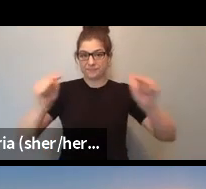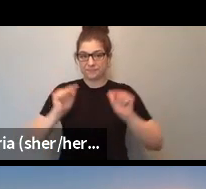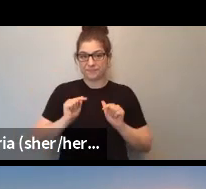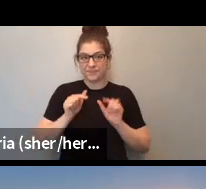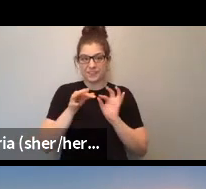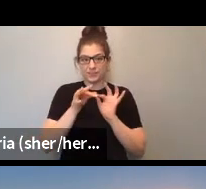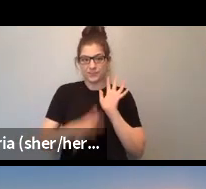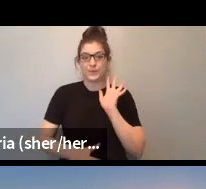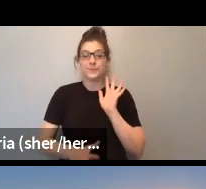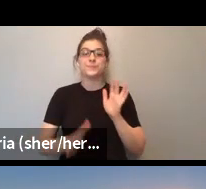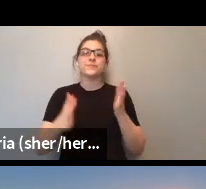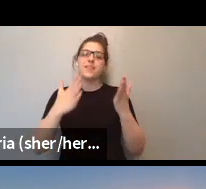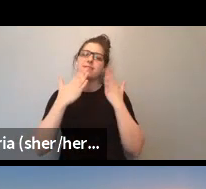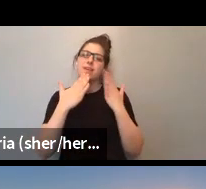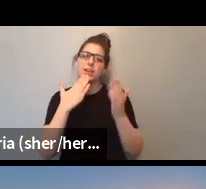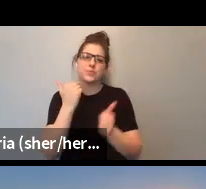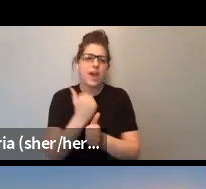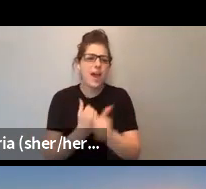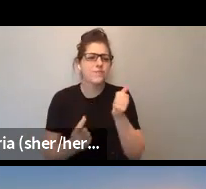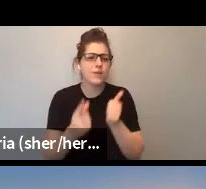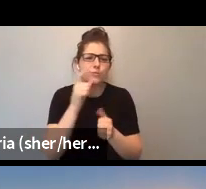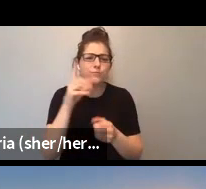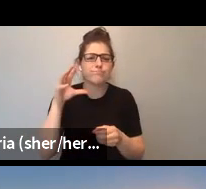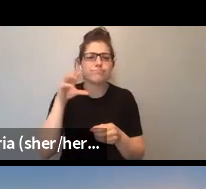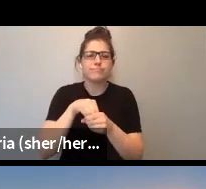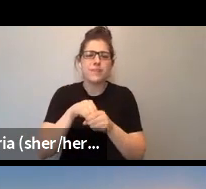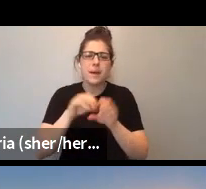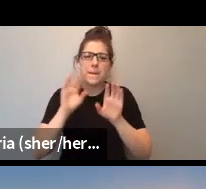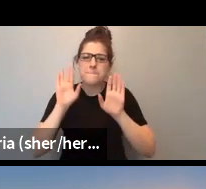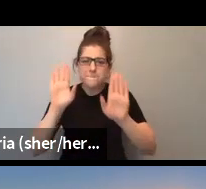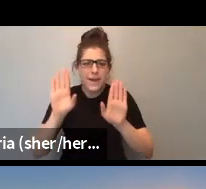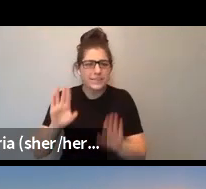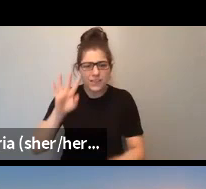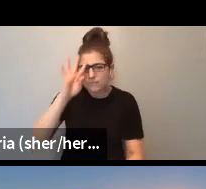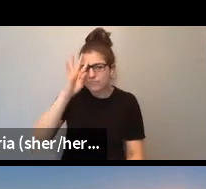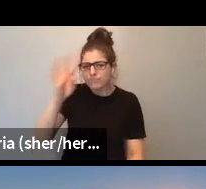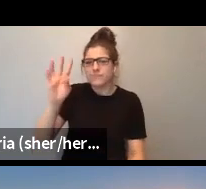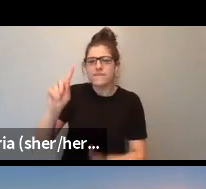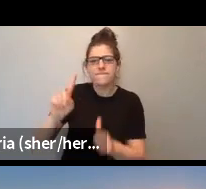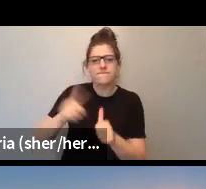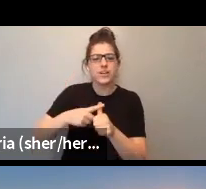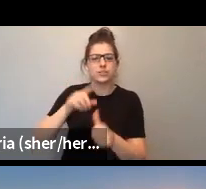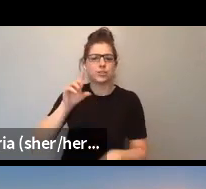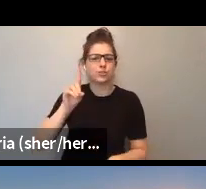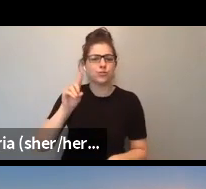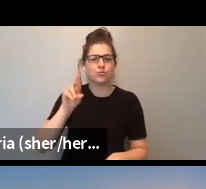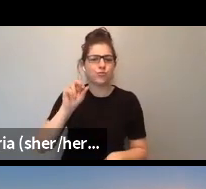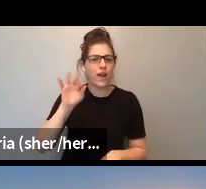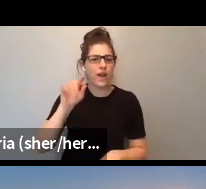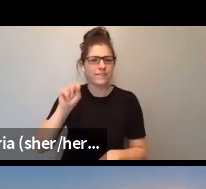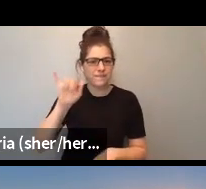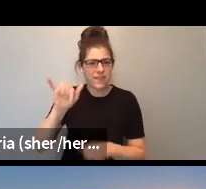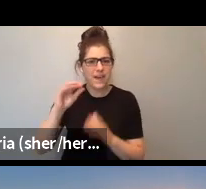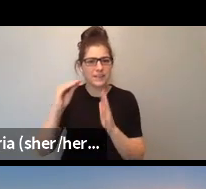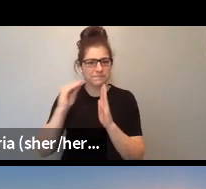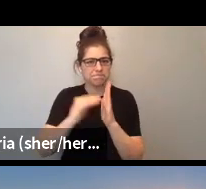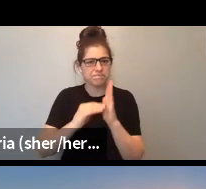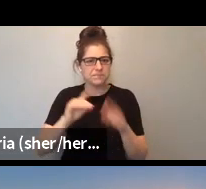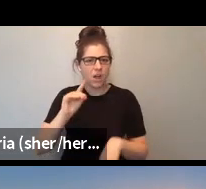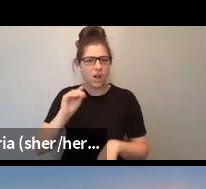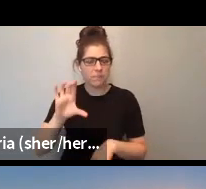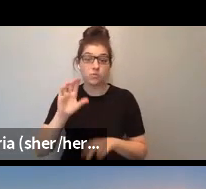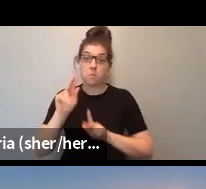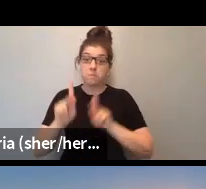this amazing draft, first draft of this document. So folks might be like,